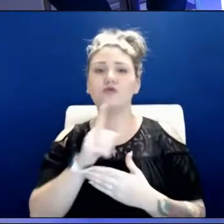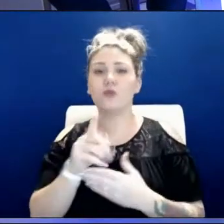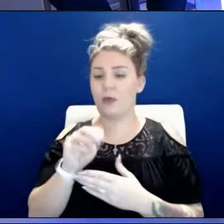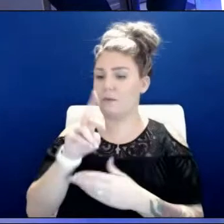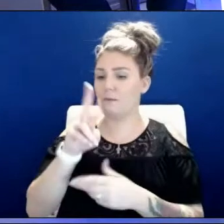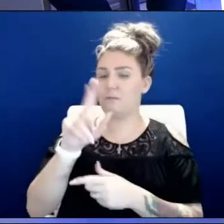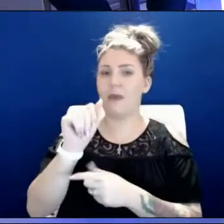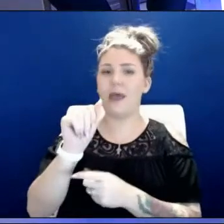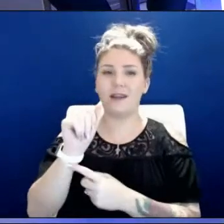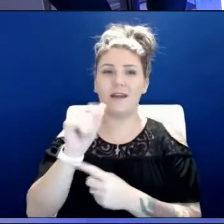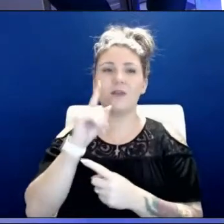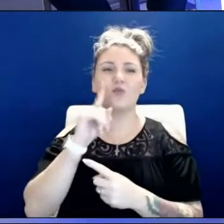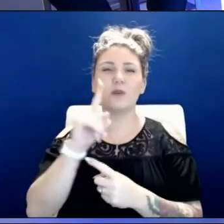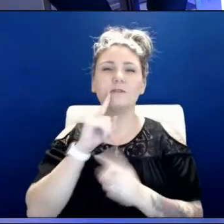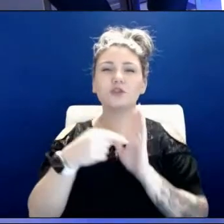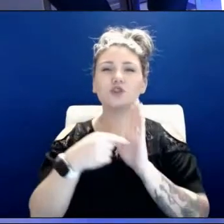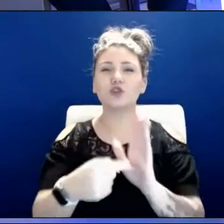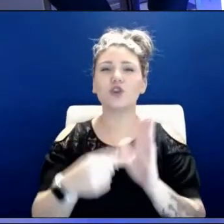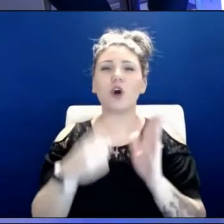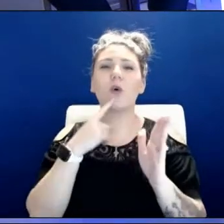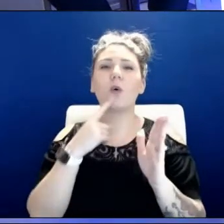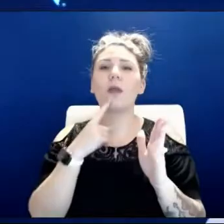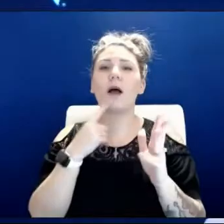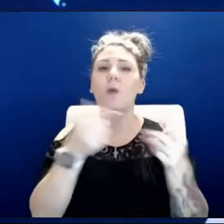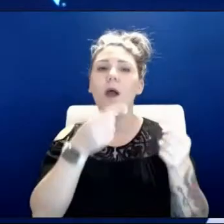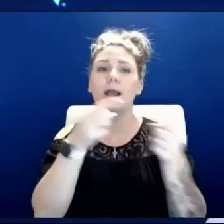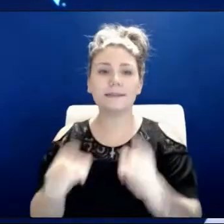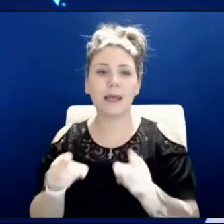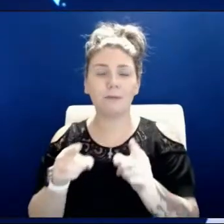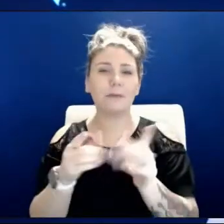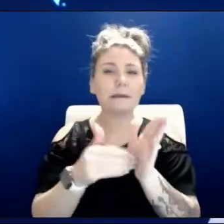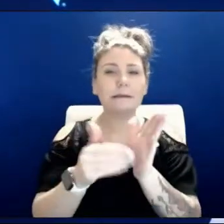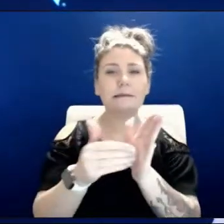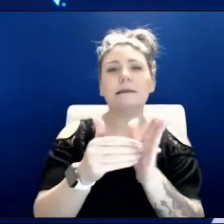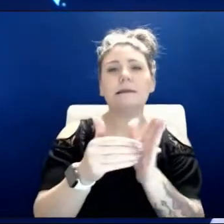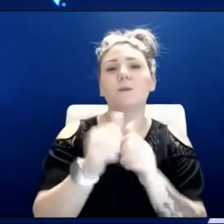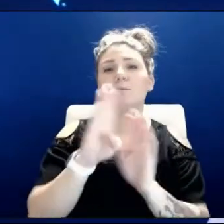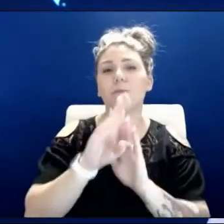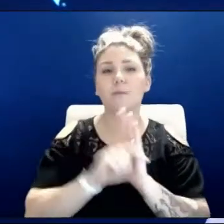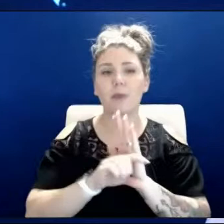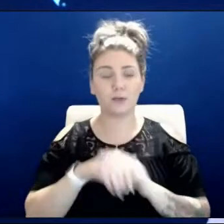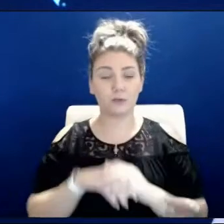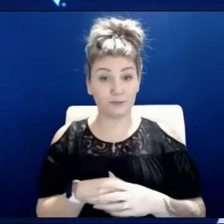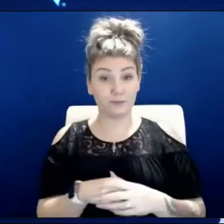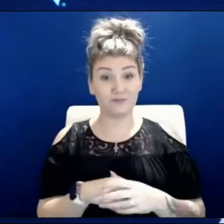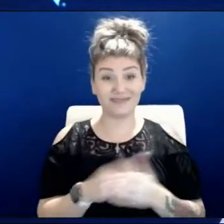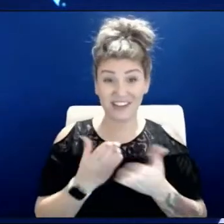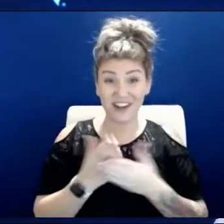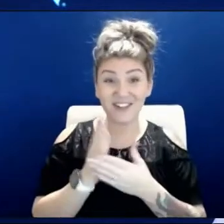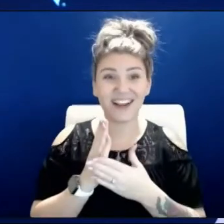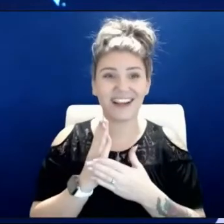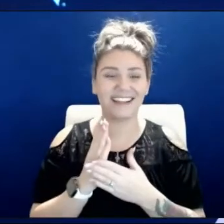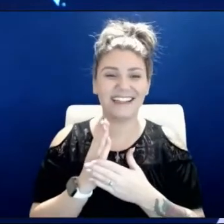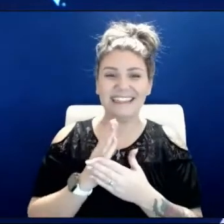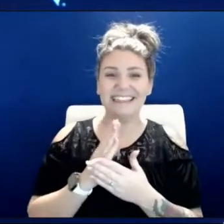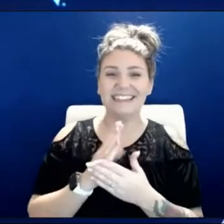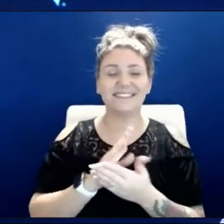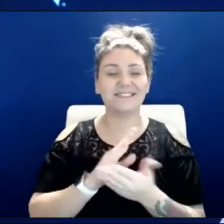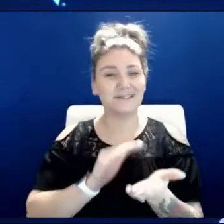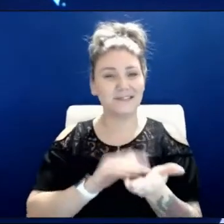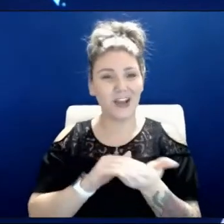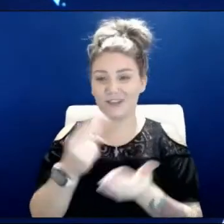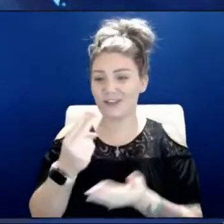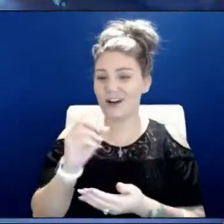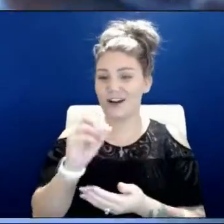give us trends that we needed to study a little bit more. All right, so we just had Dr. Hawkinson walk in, so we're going to talk to him in